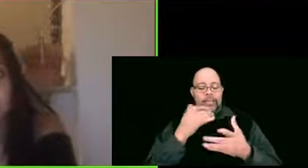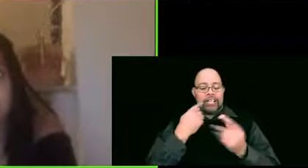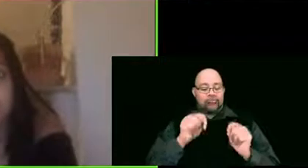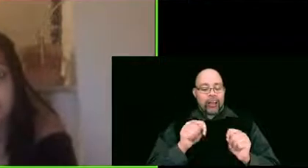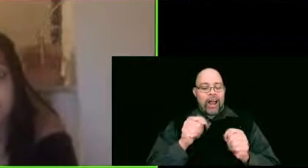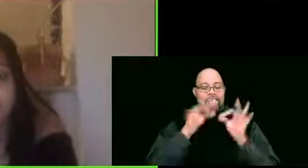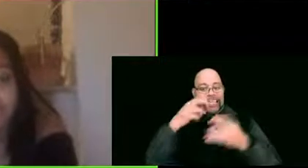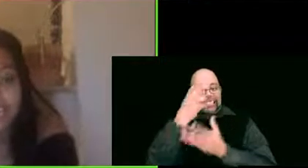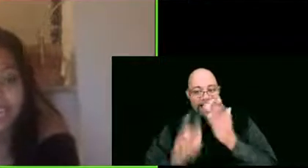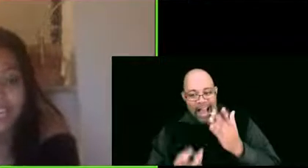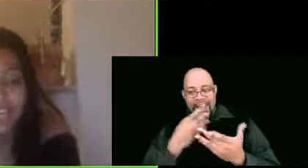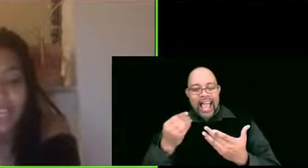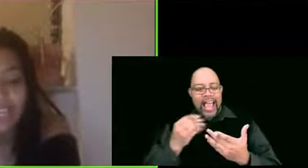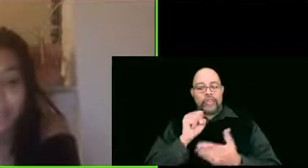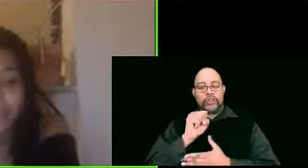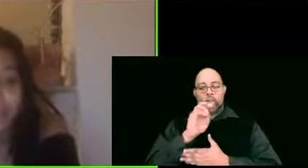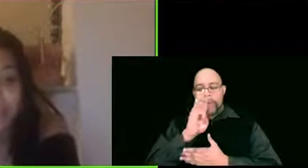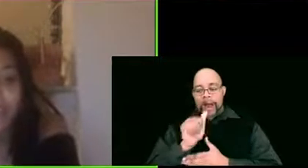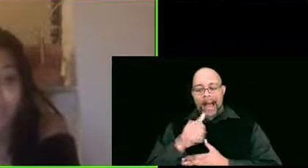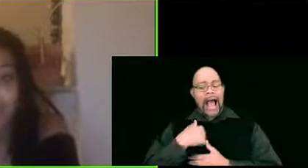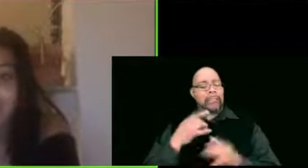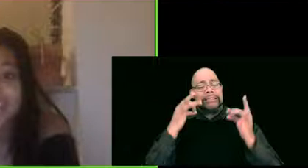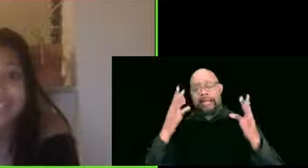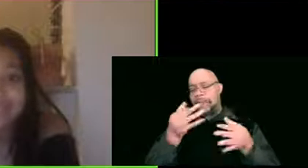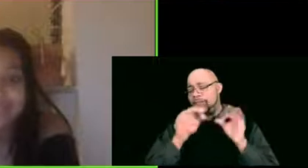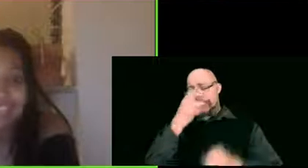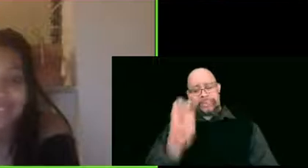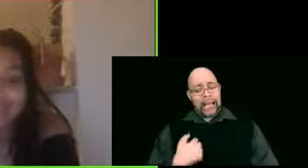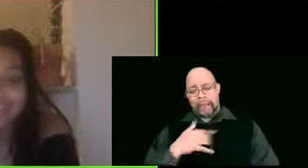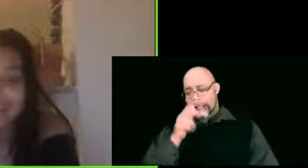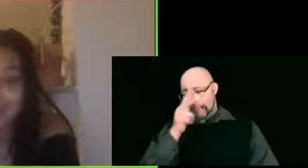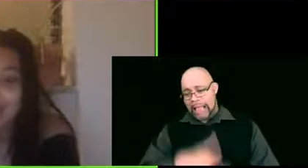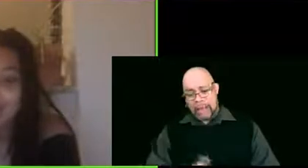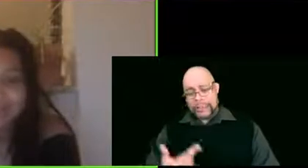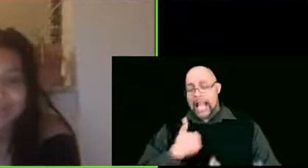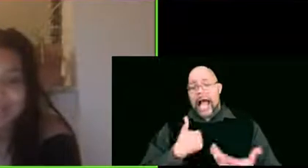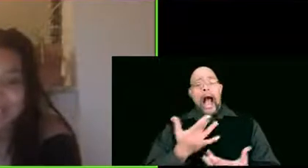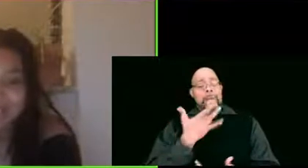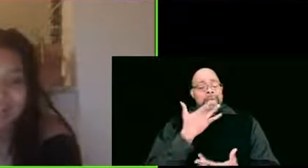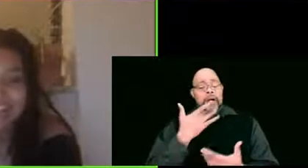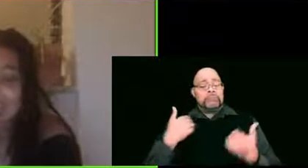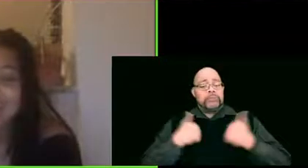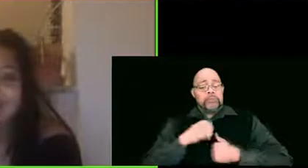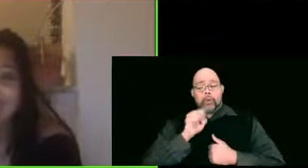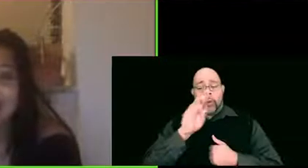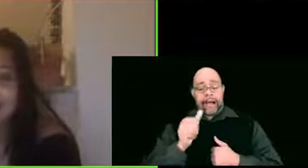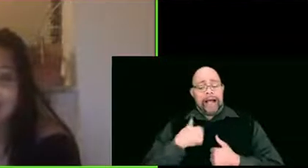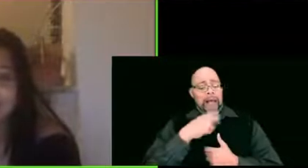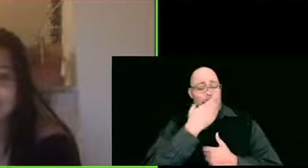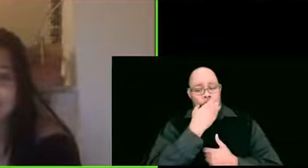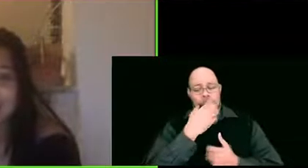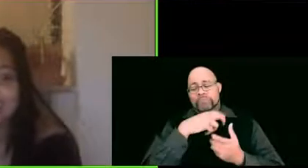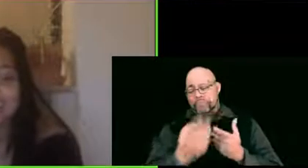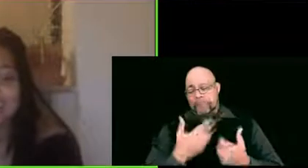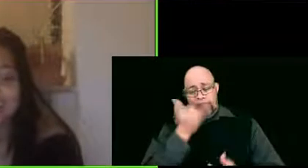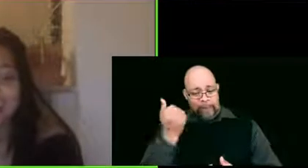was doing a mix of freediving and scuba. I'm a terrible freediver. I much prefer to take my time